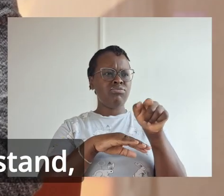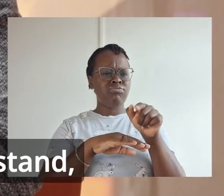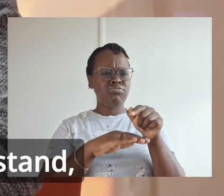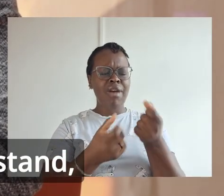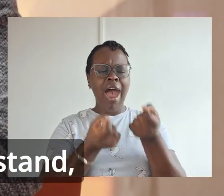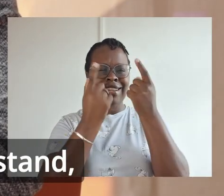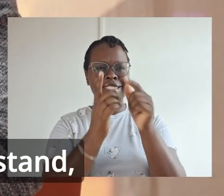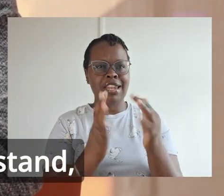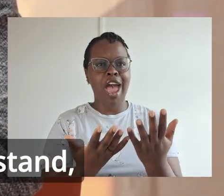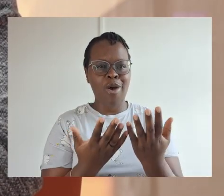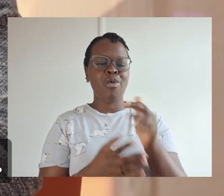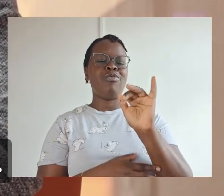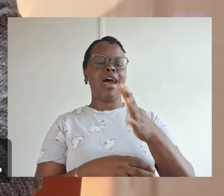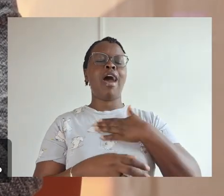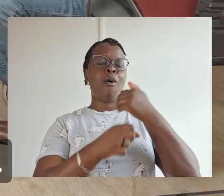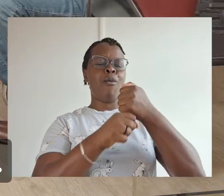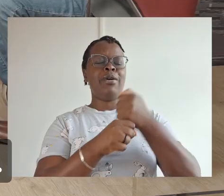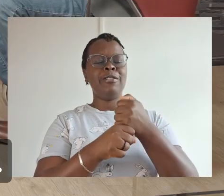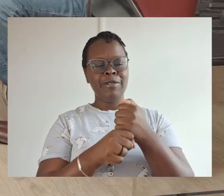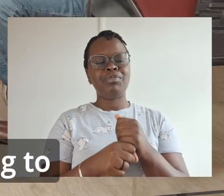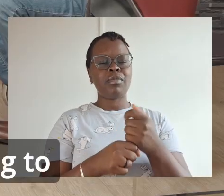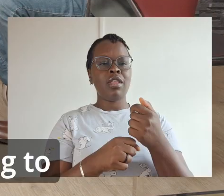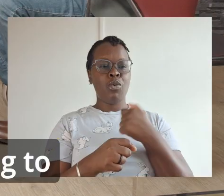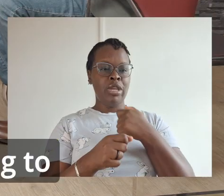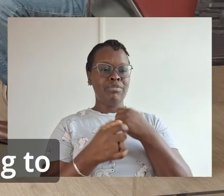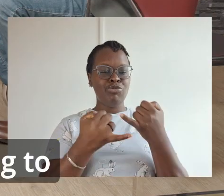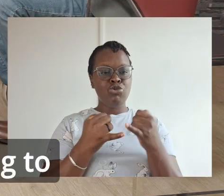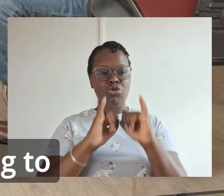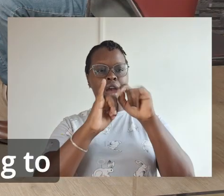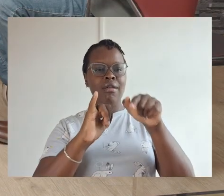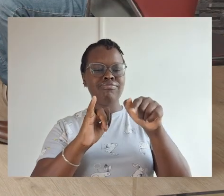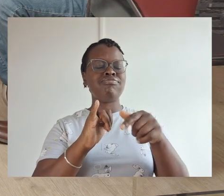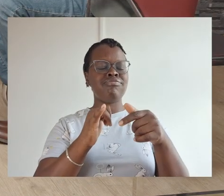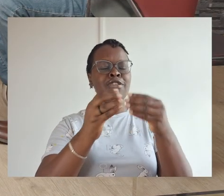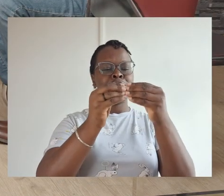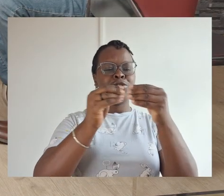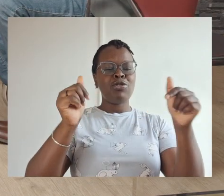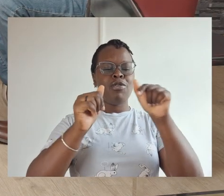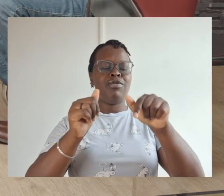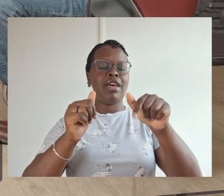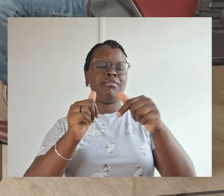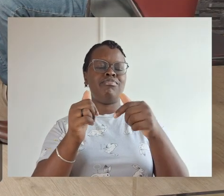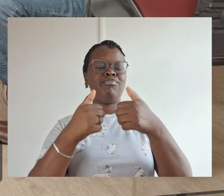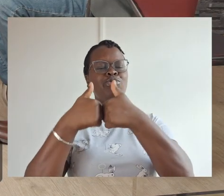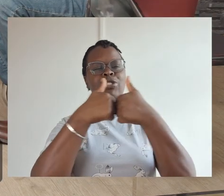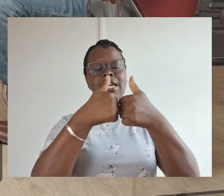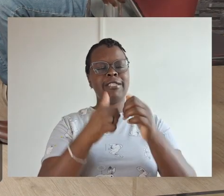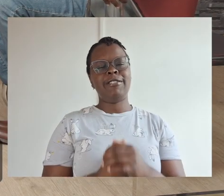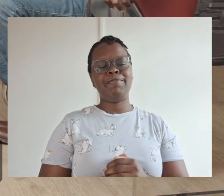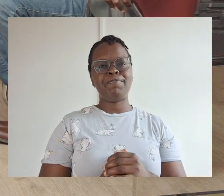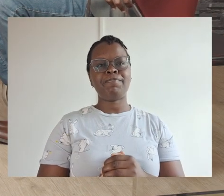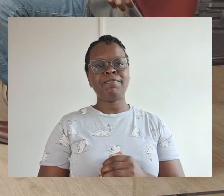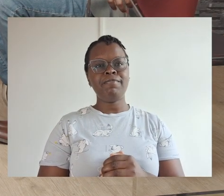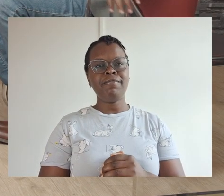to use what they know to understand what they don't understand? So that's the bridge we were trying to bridge that gap with Abdullahi in so